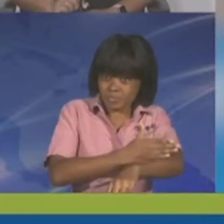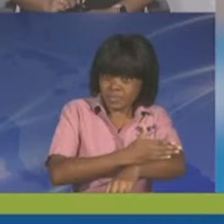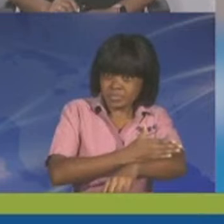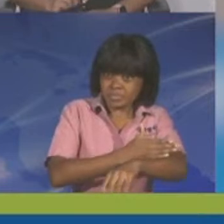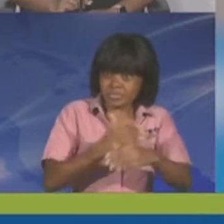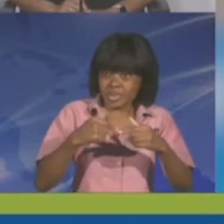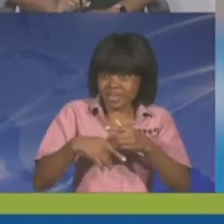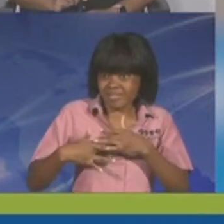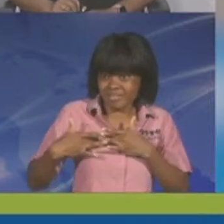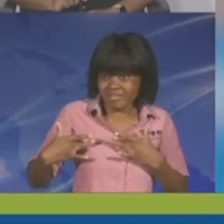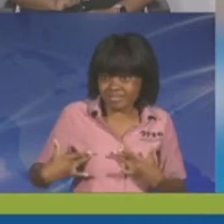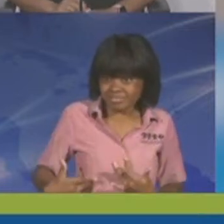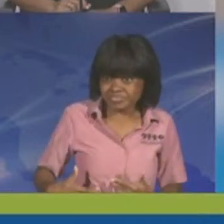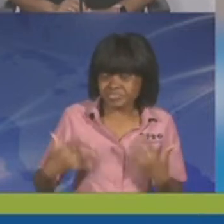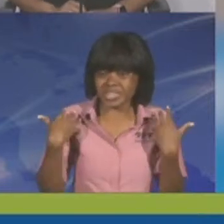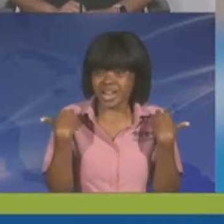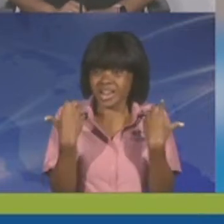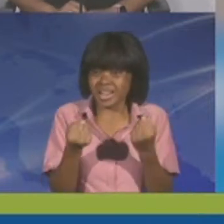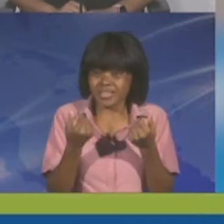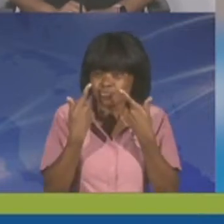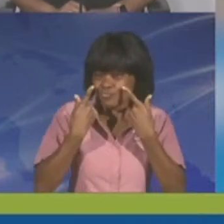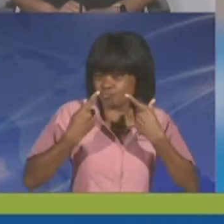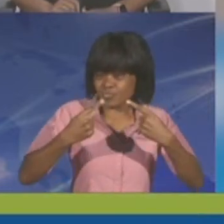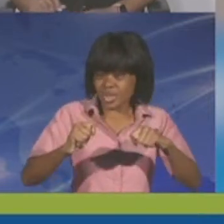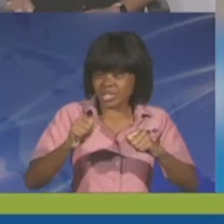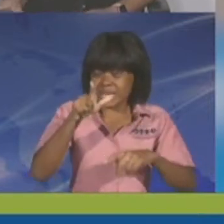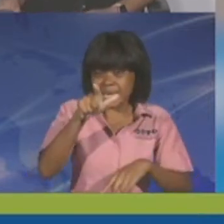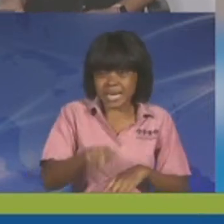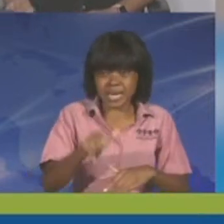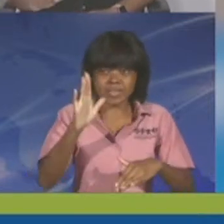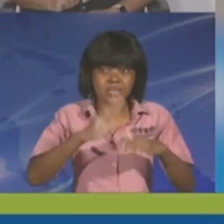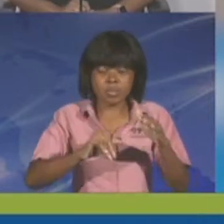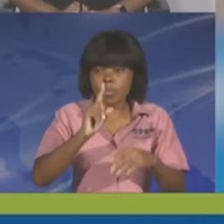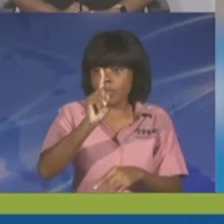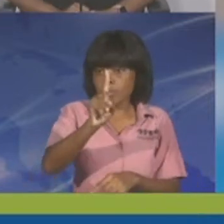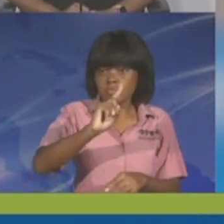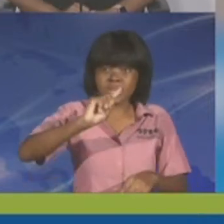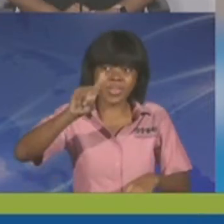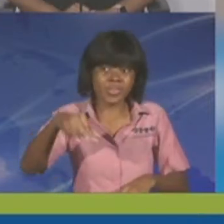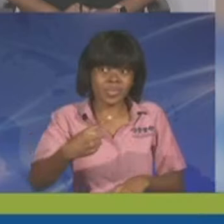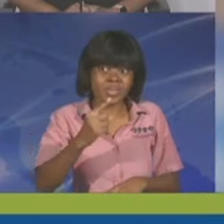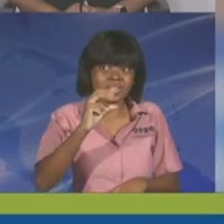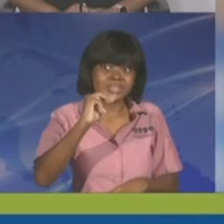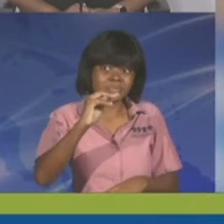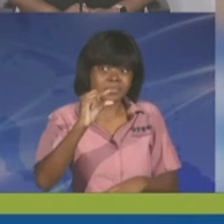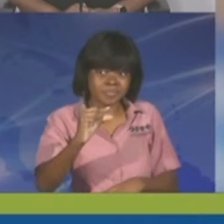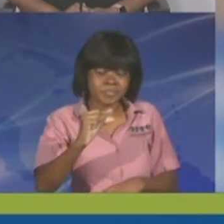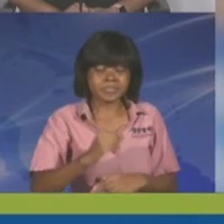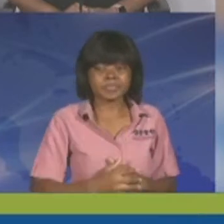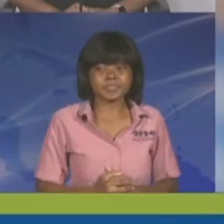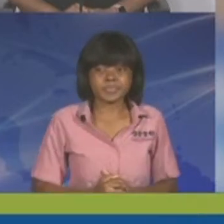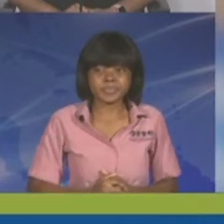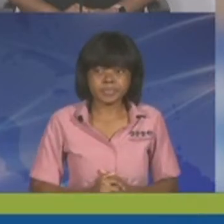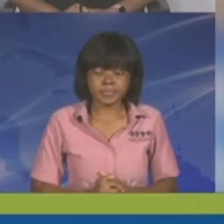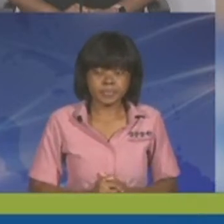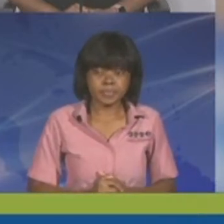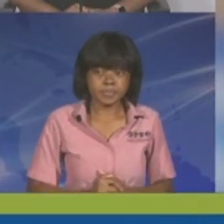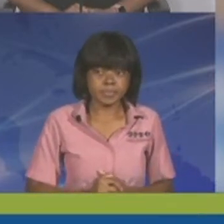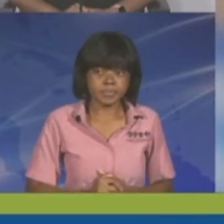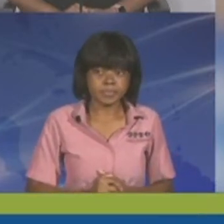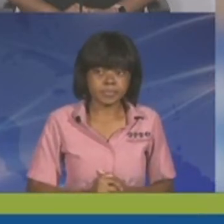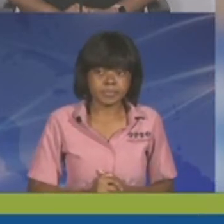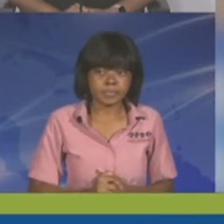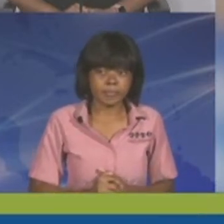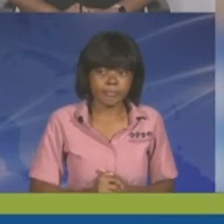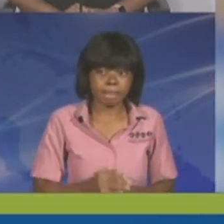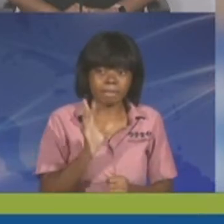health, then you want to aim for less than 1,000 milligrams of sodium per day. Next slide. Thank you. Eat